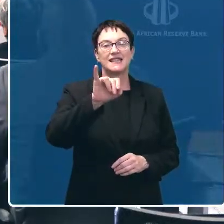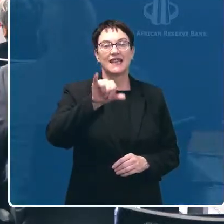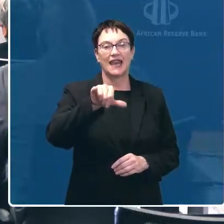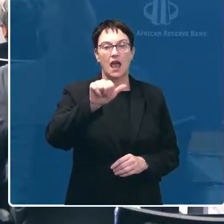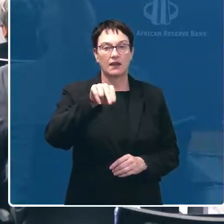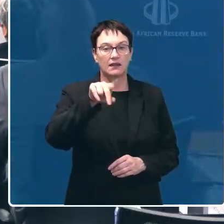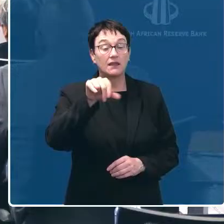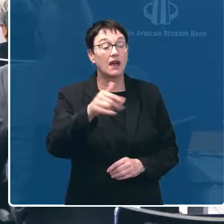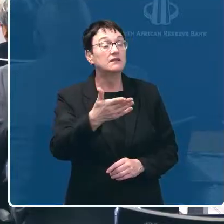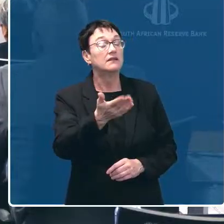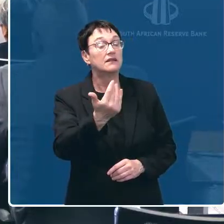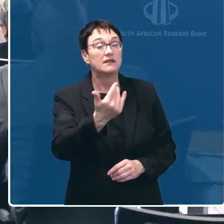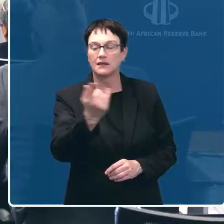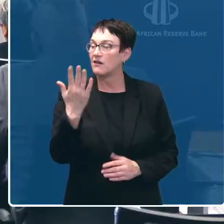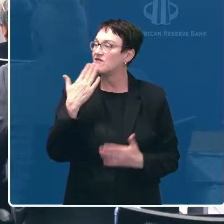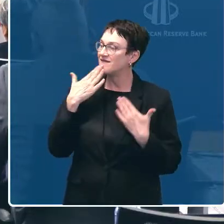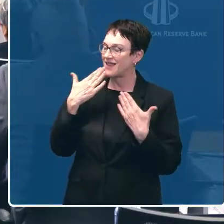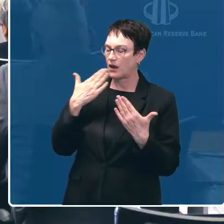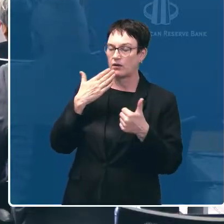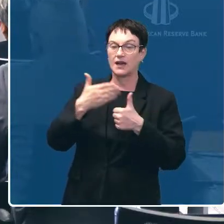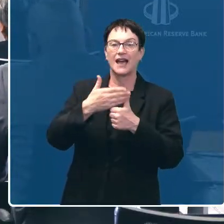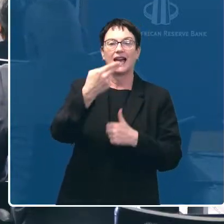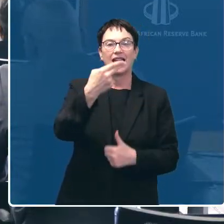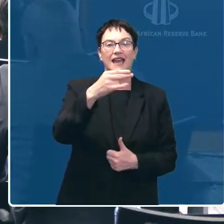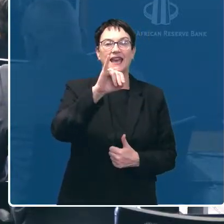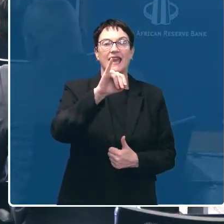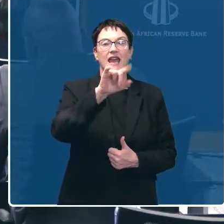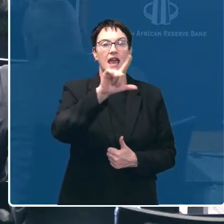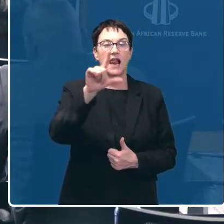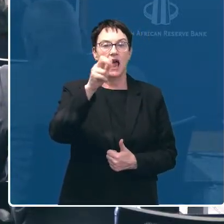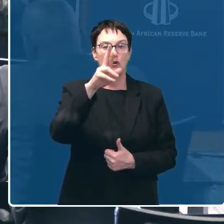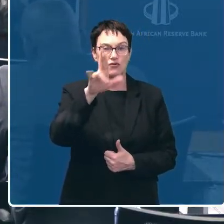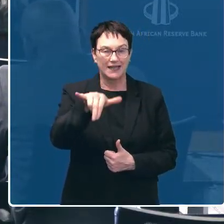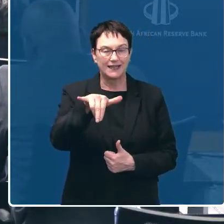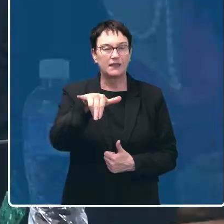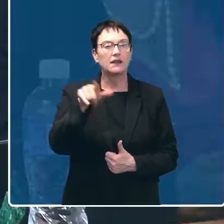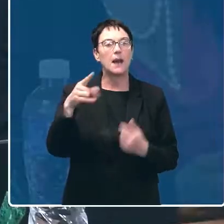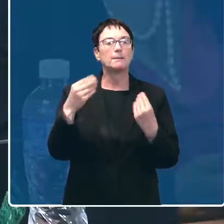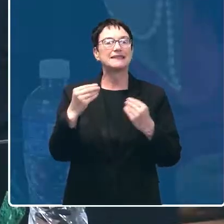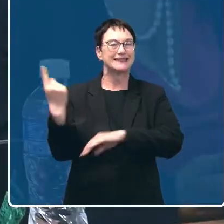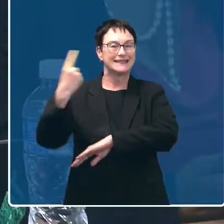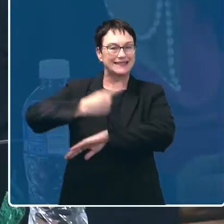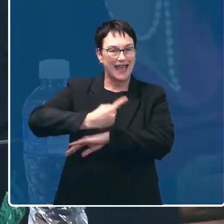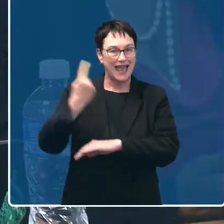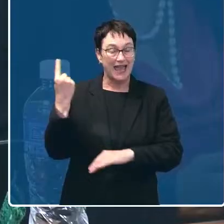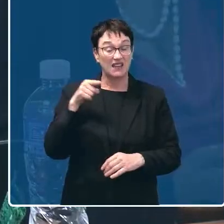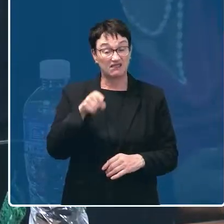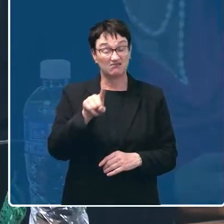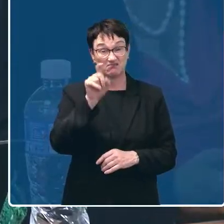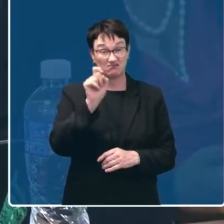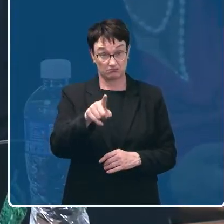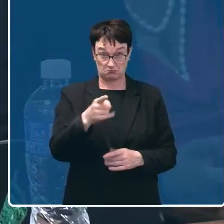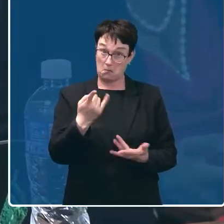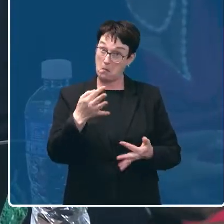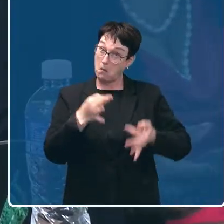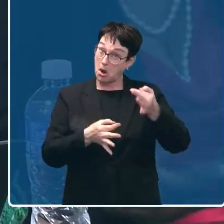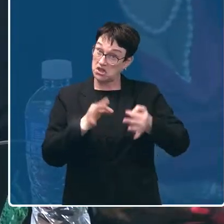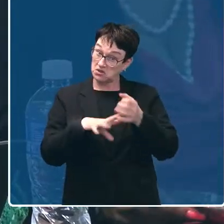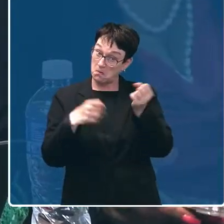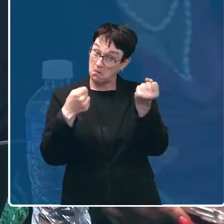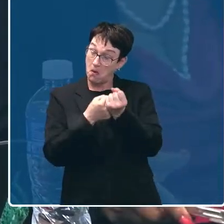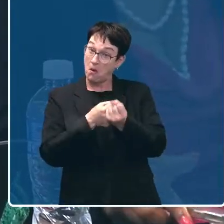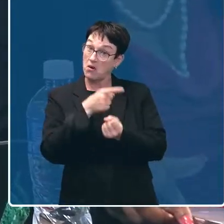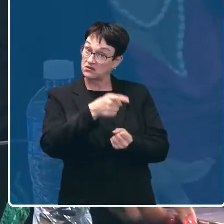Thank you, Governor. I have some questions from Hilary Joffe at Business Day. Is there political support for a change to the